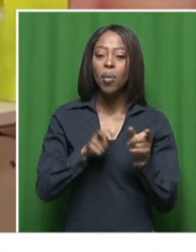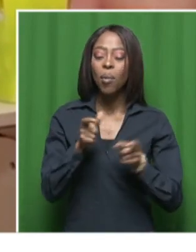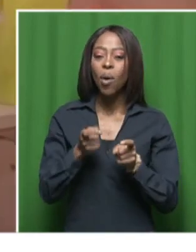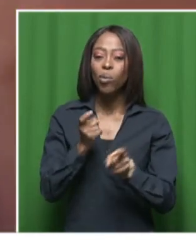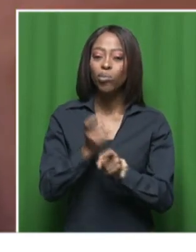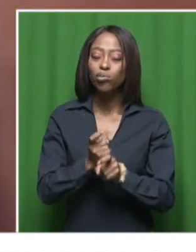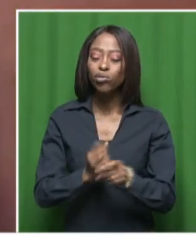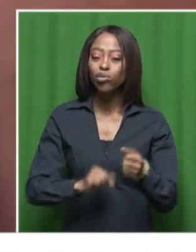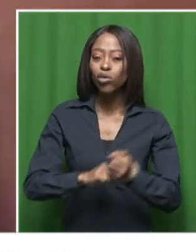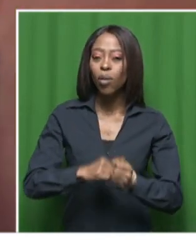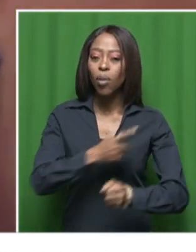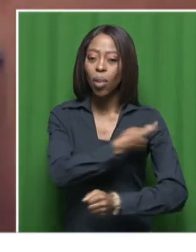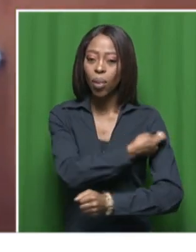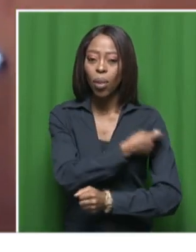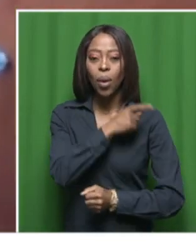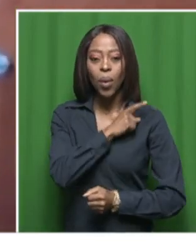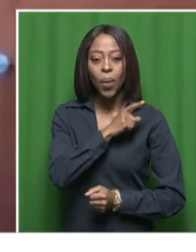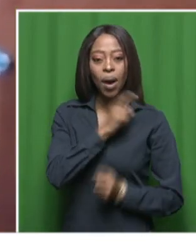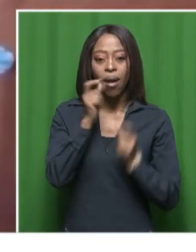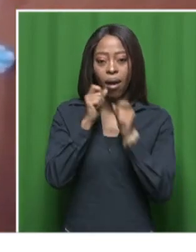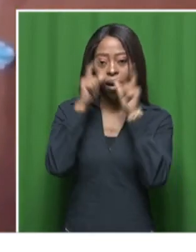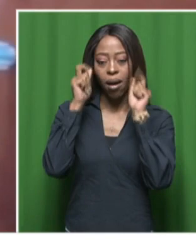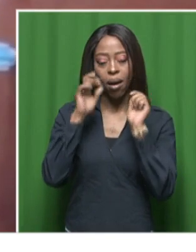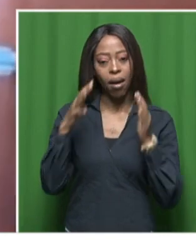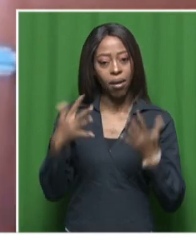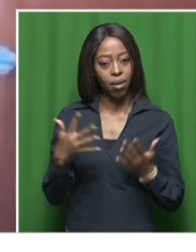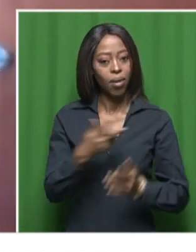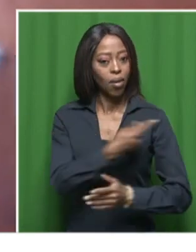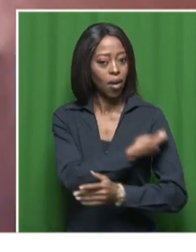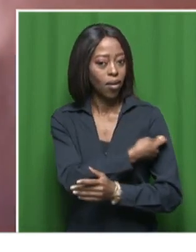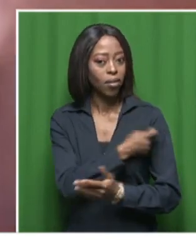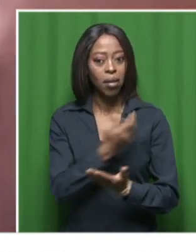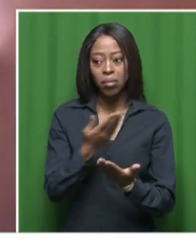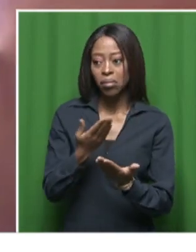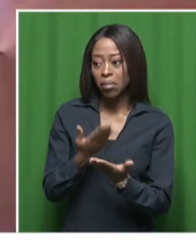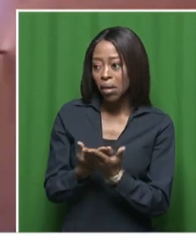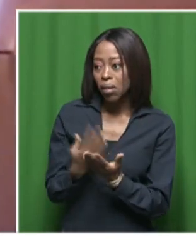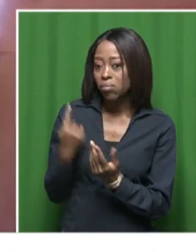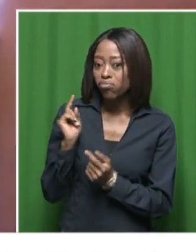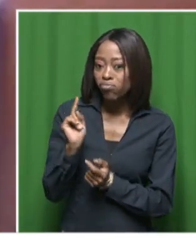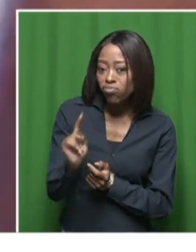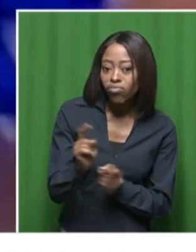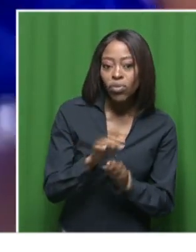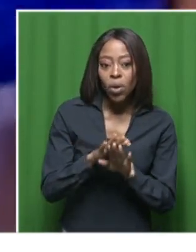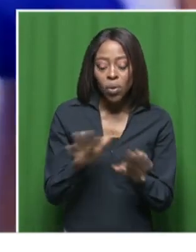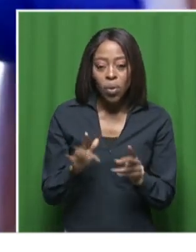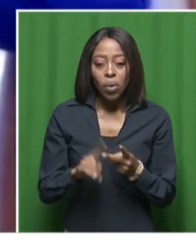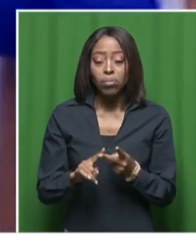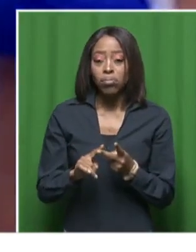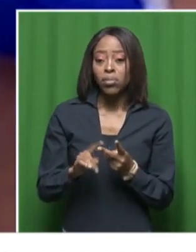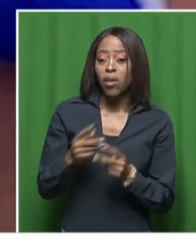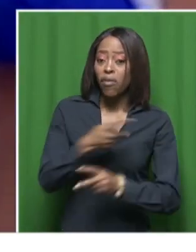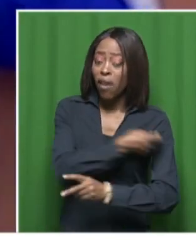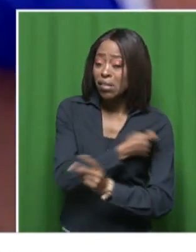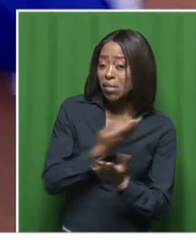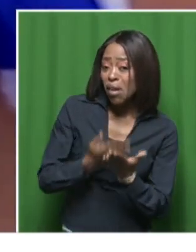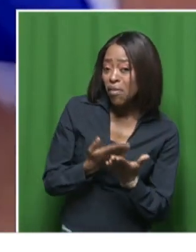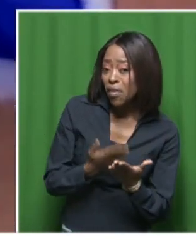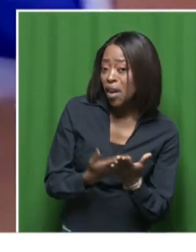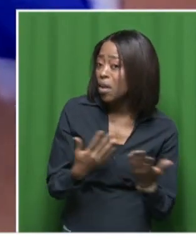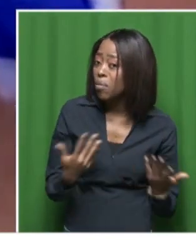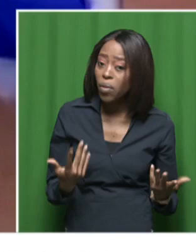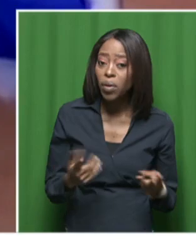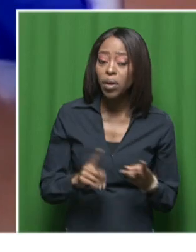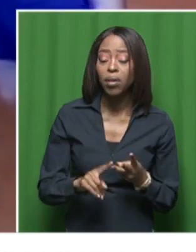available booster shot was a lack of awareness about vaccine eligibility, vaccine availability, and perceived